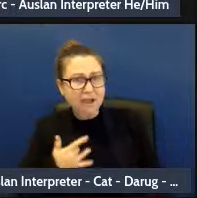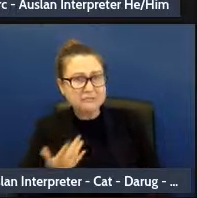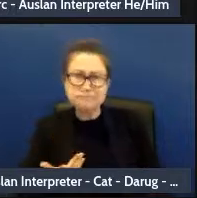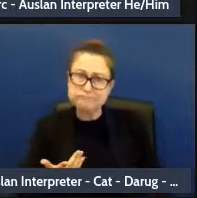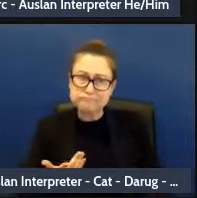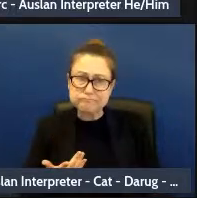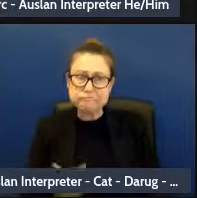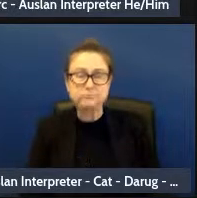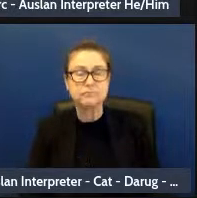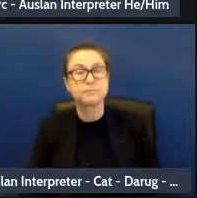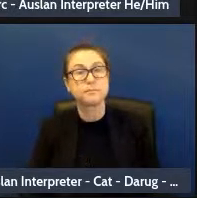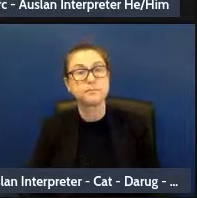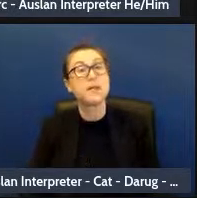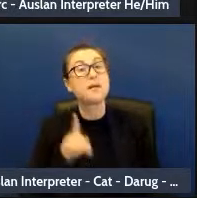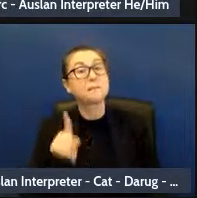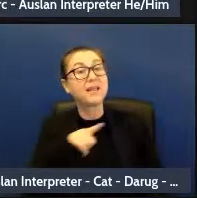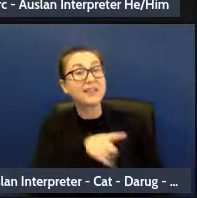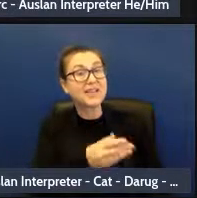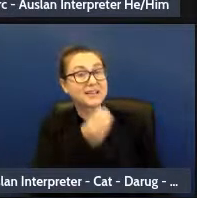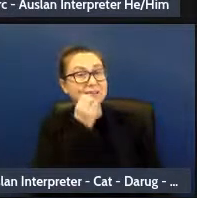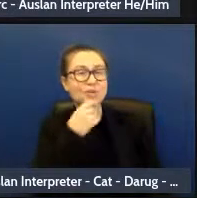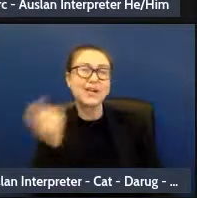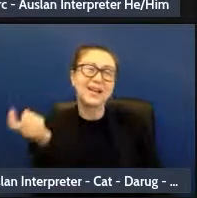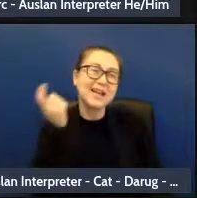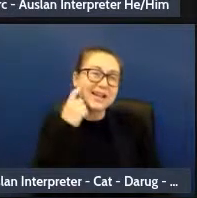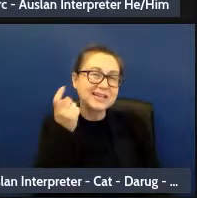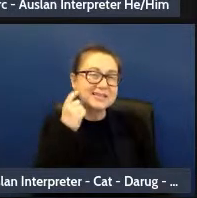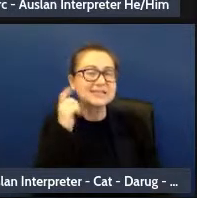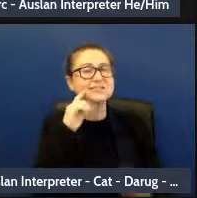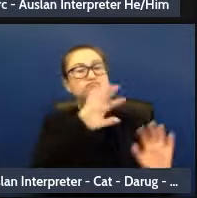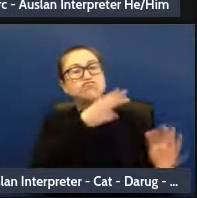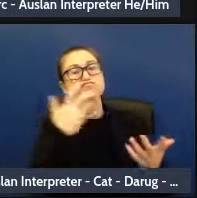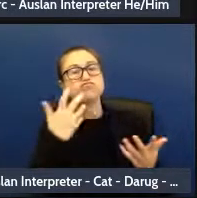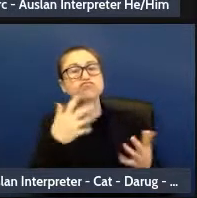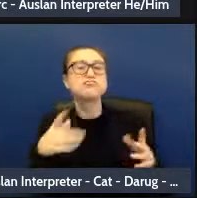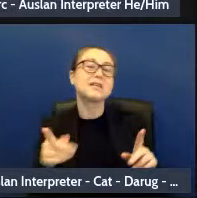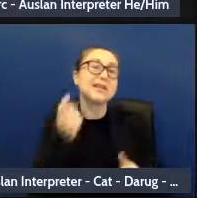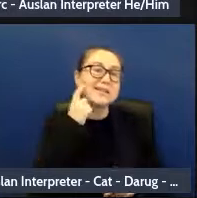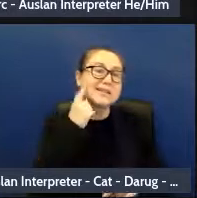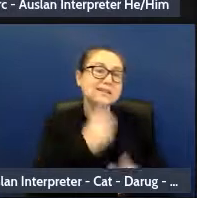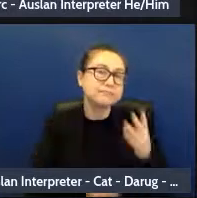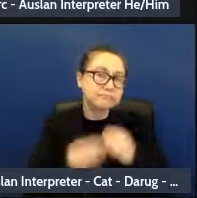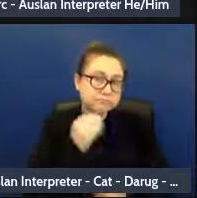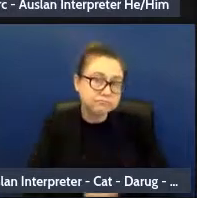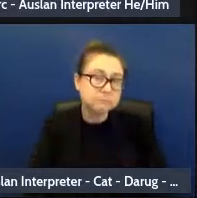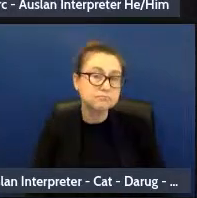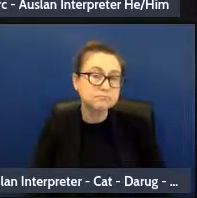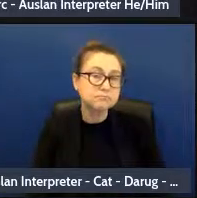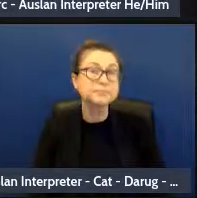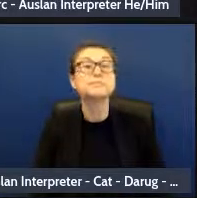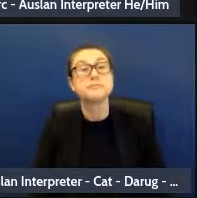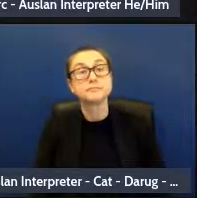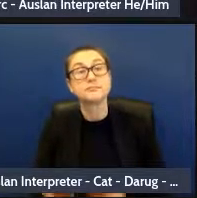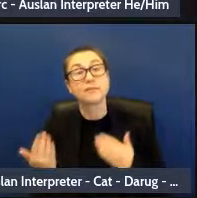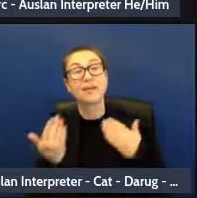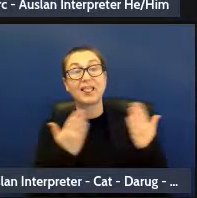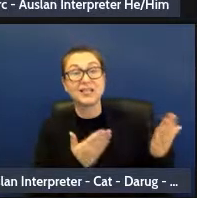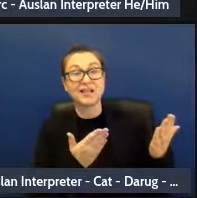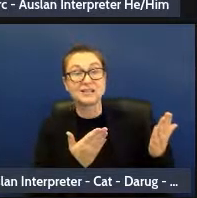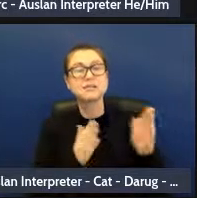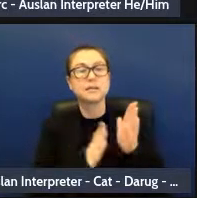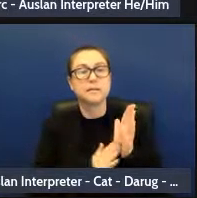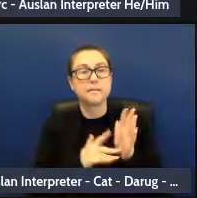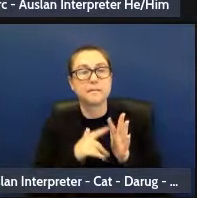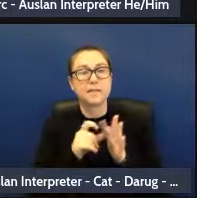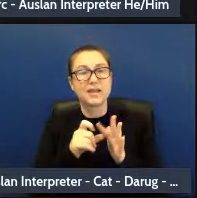these foods are really convenient and they're really easy for people to eat. Now, this is what a Mediterranean